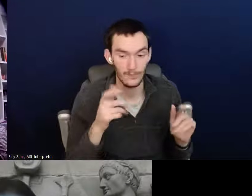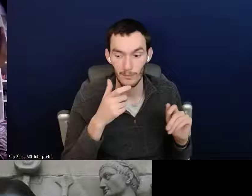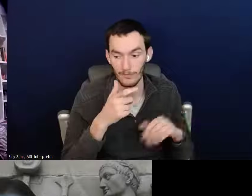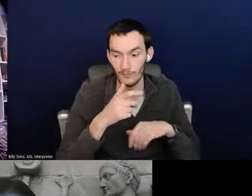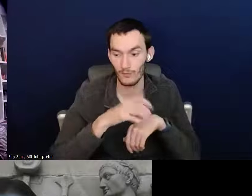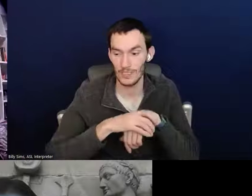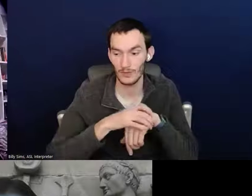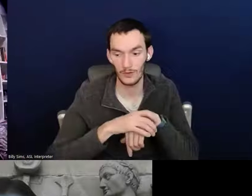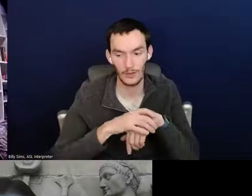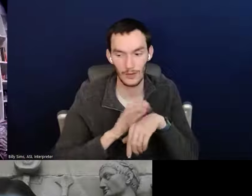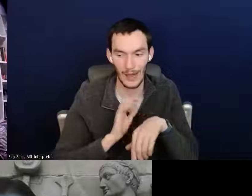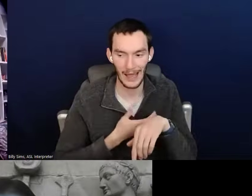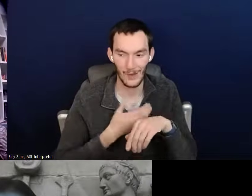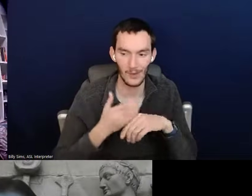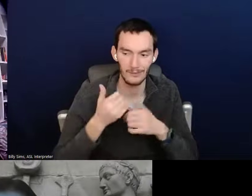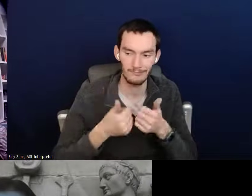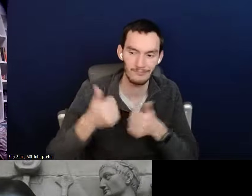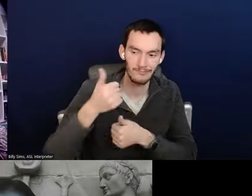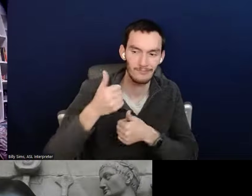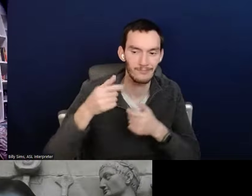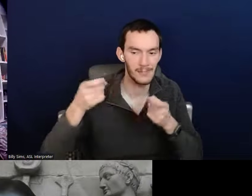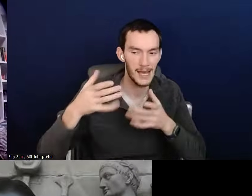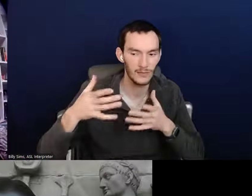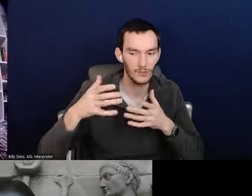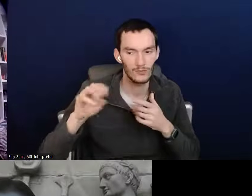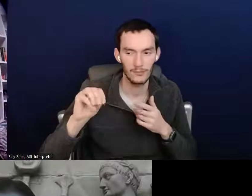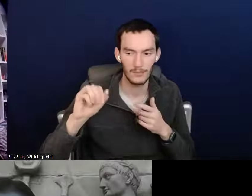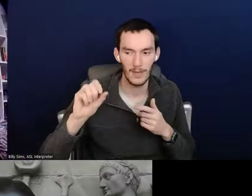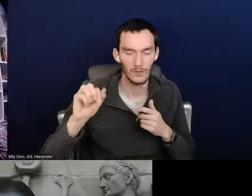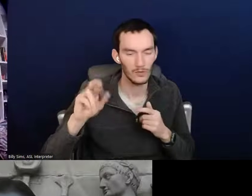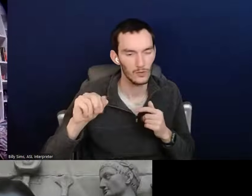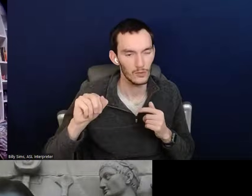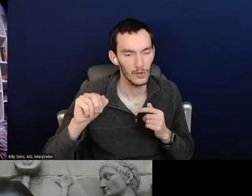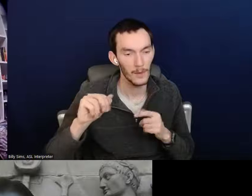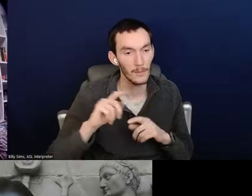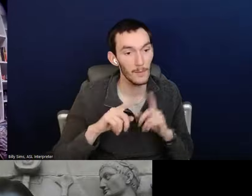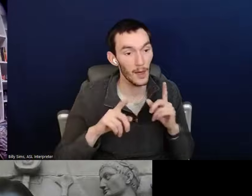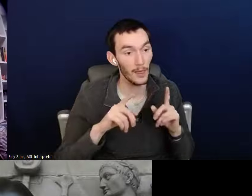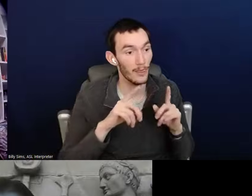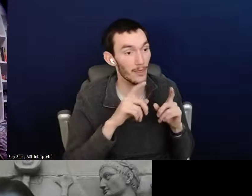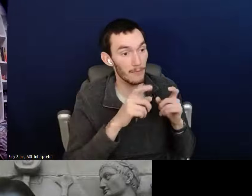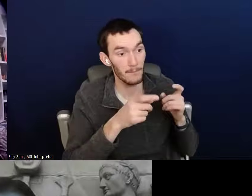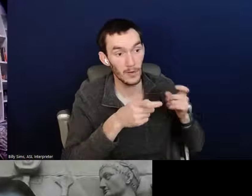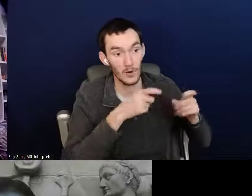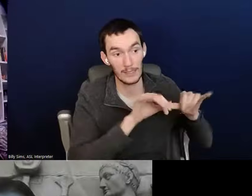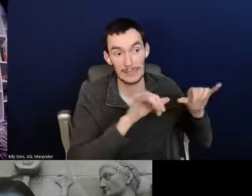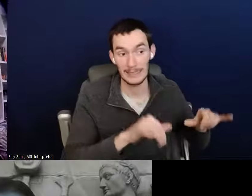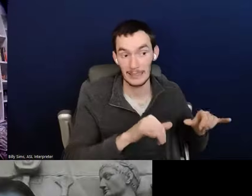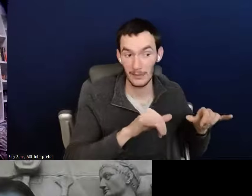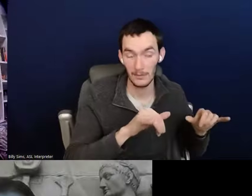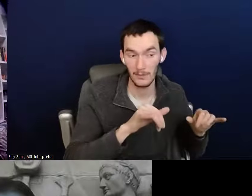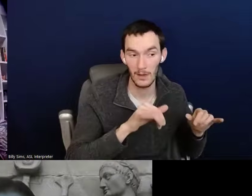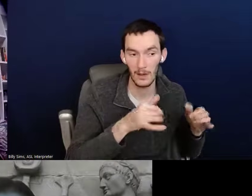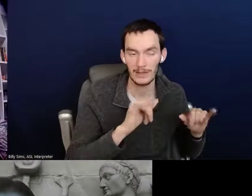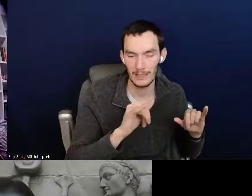longer our masters, right? Our colonial masters, but the bureaucratic systems that they put in place are